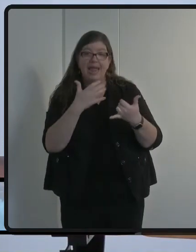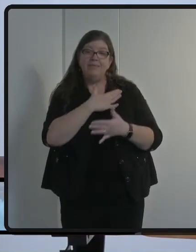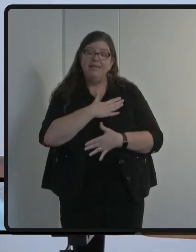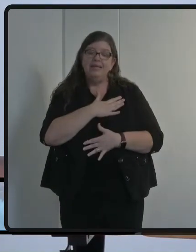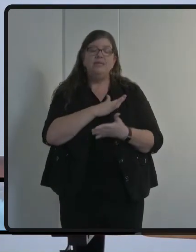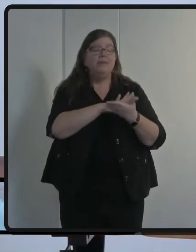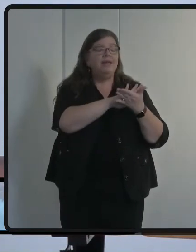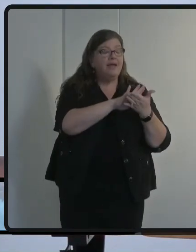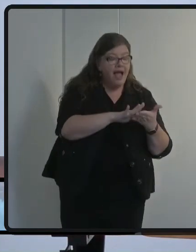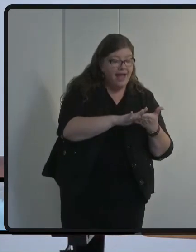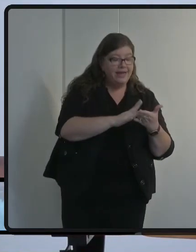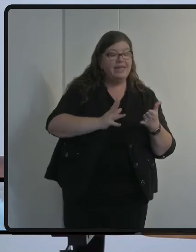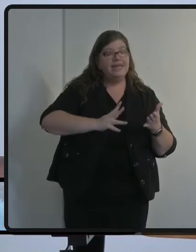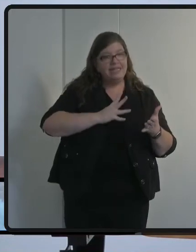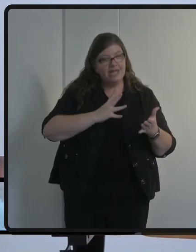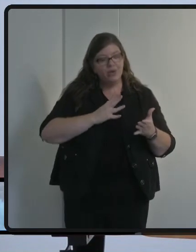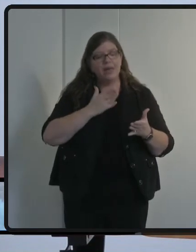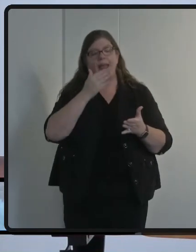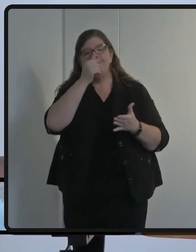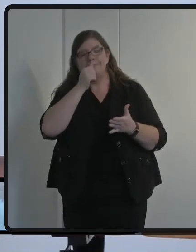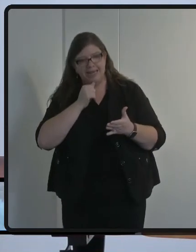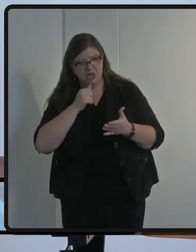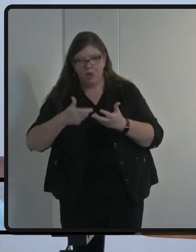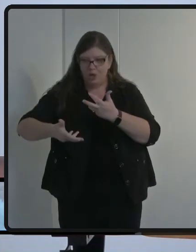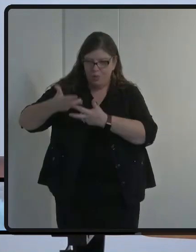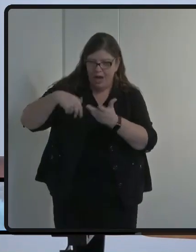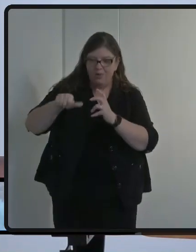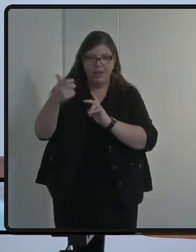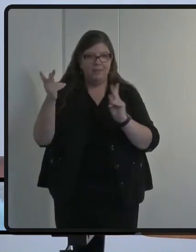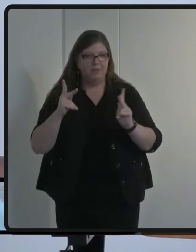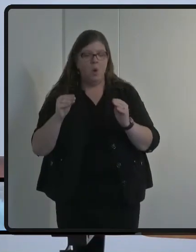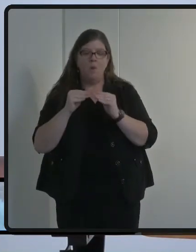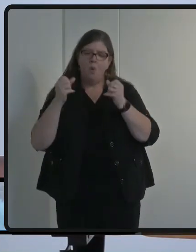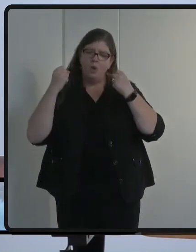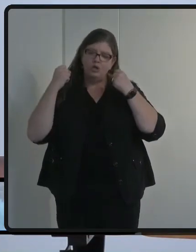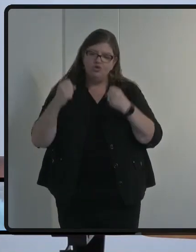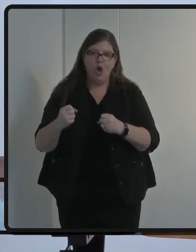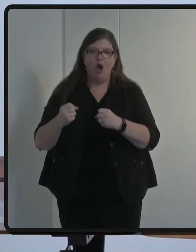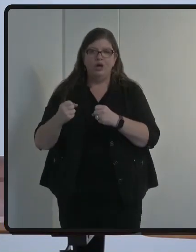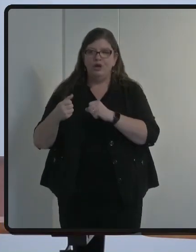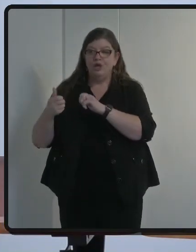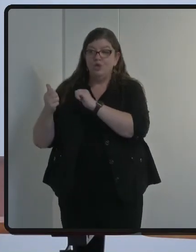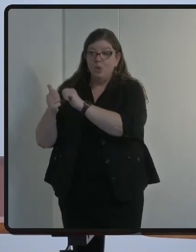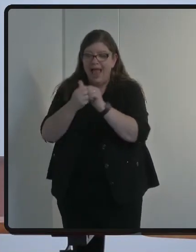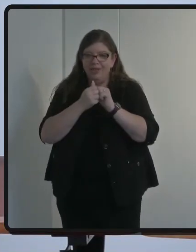considerate, and patient in your interactions with others. We are stronger together, safely apart.